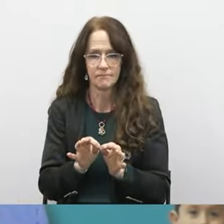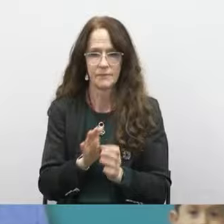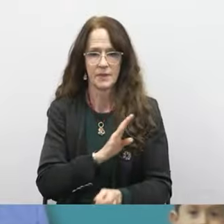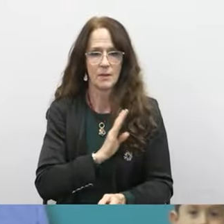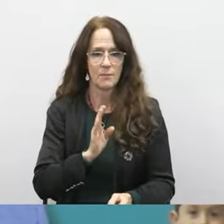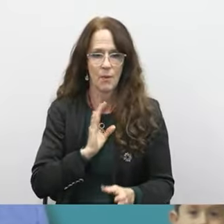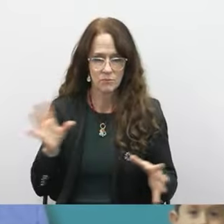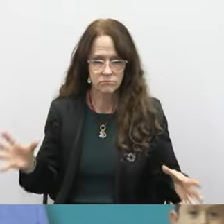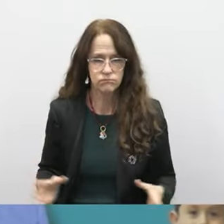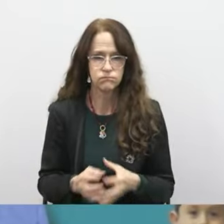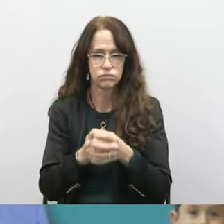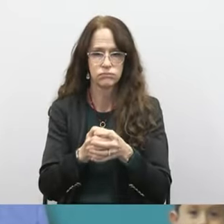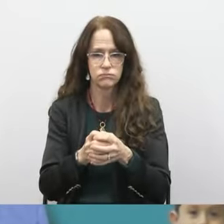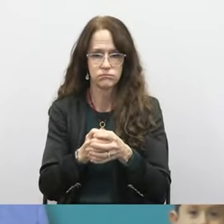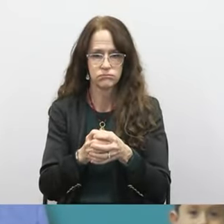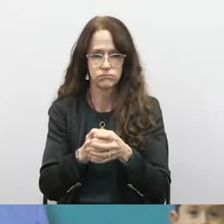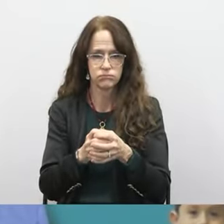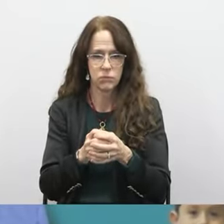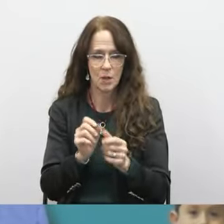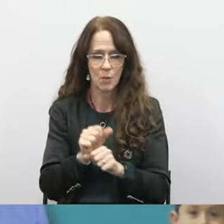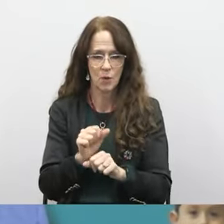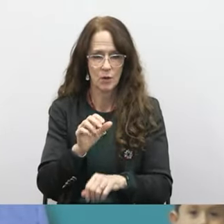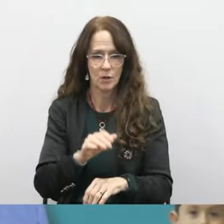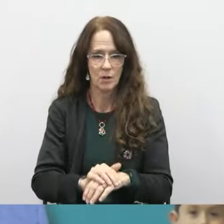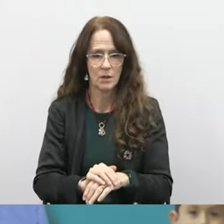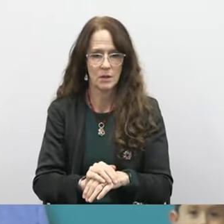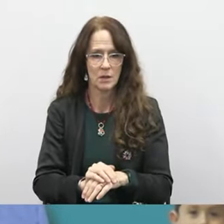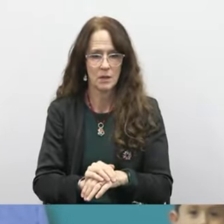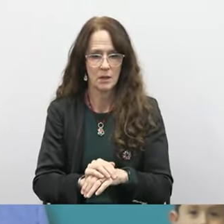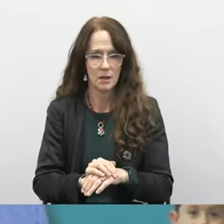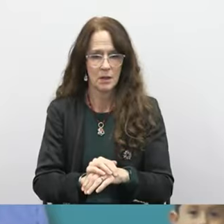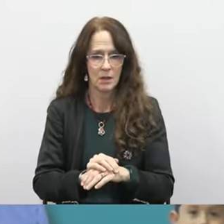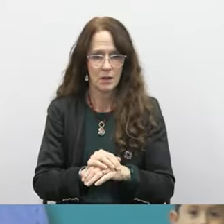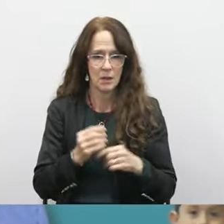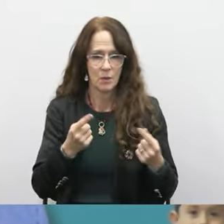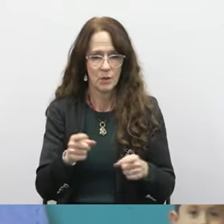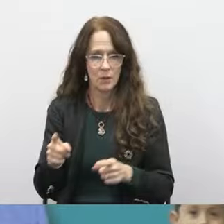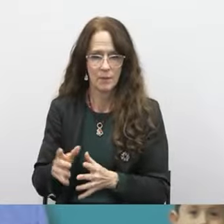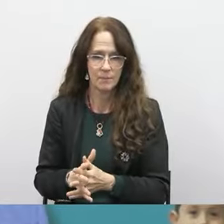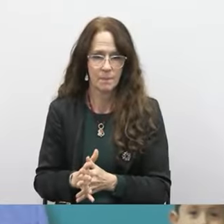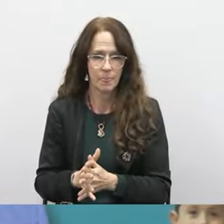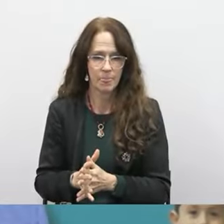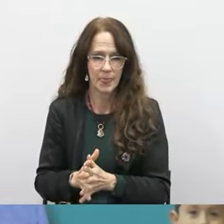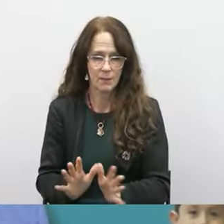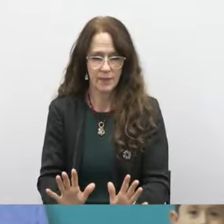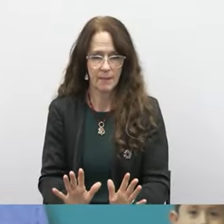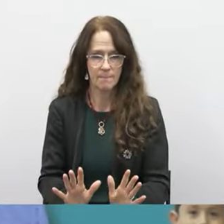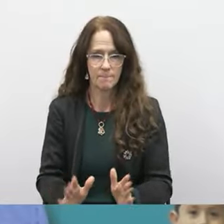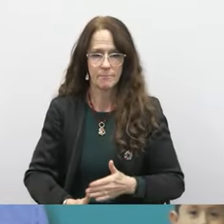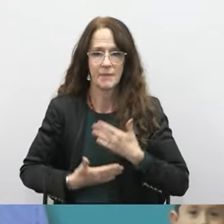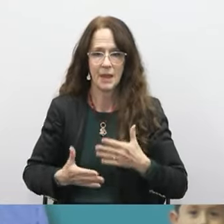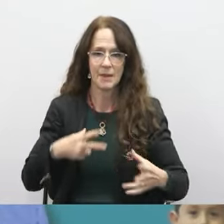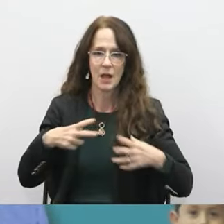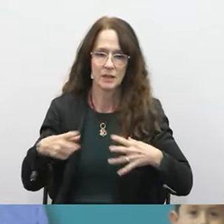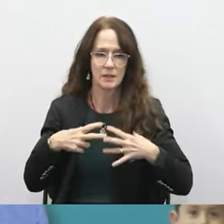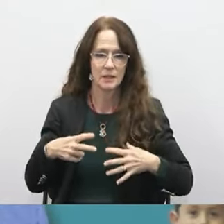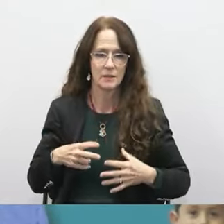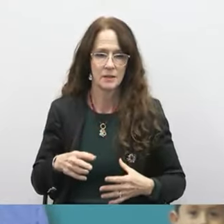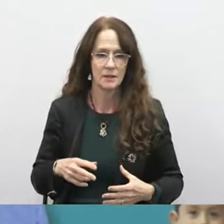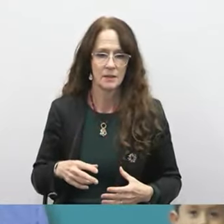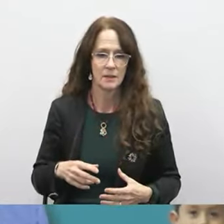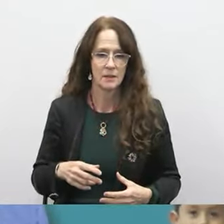come together and work on what's going on. So with that, happy holidays, and I will sign